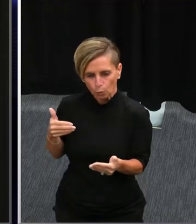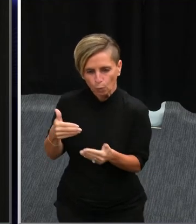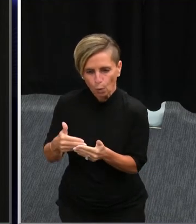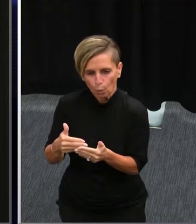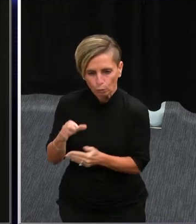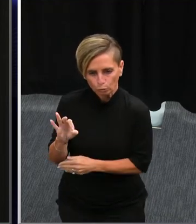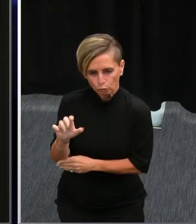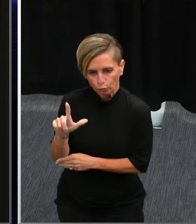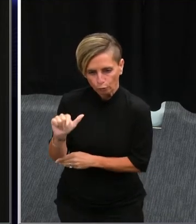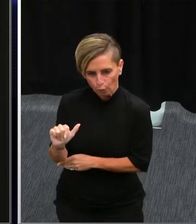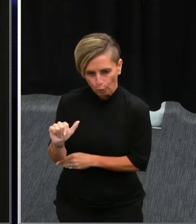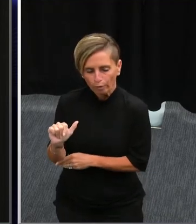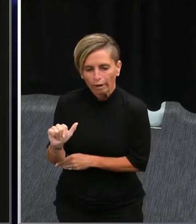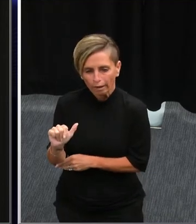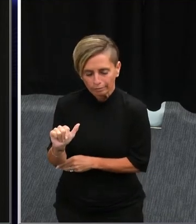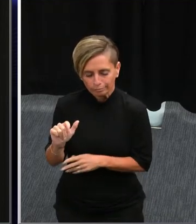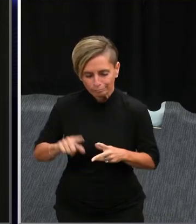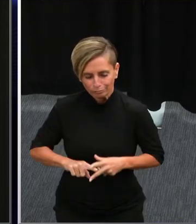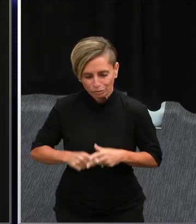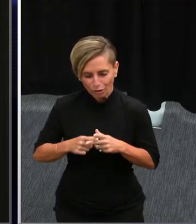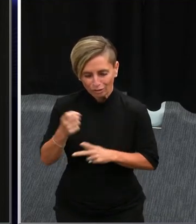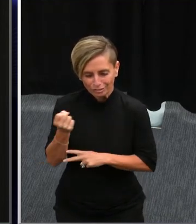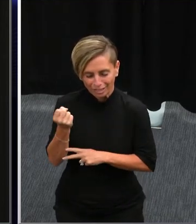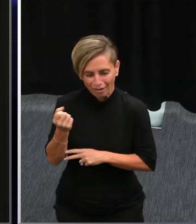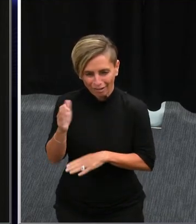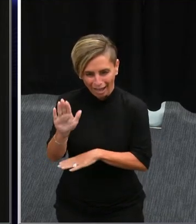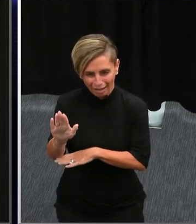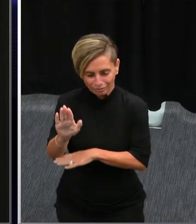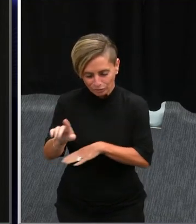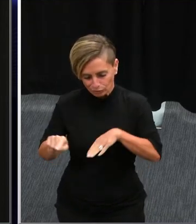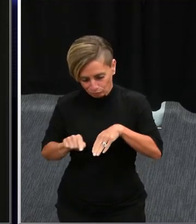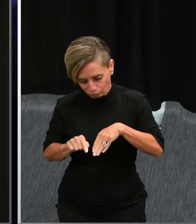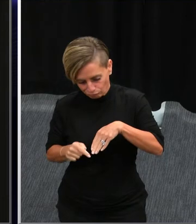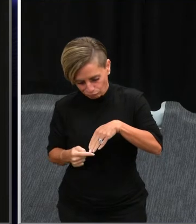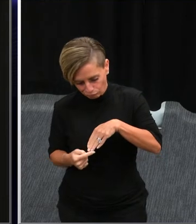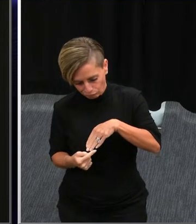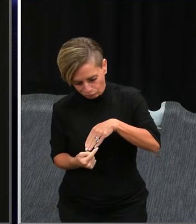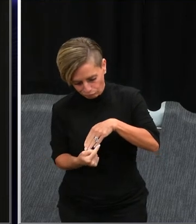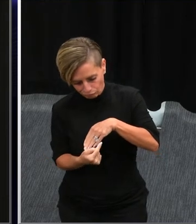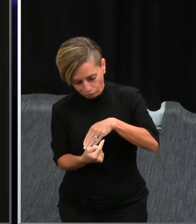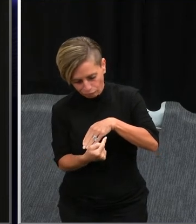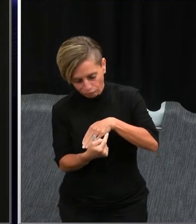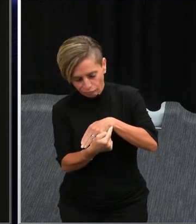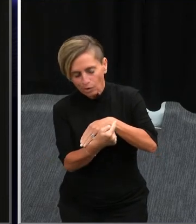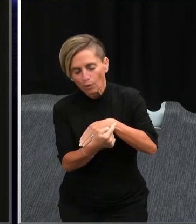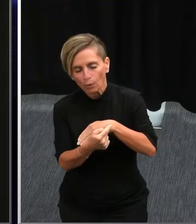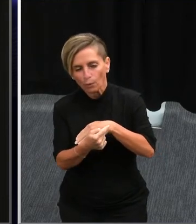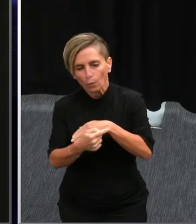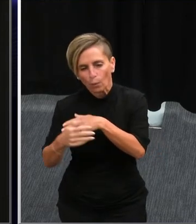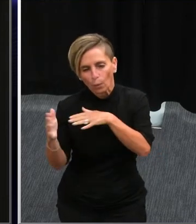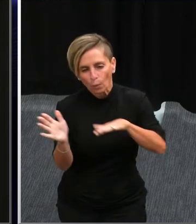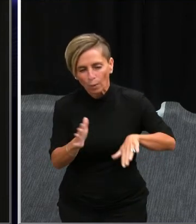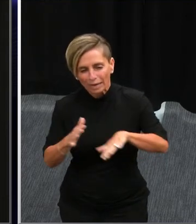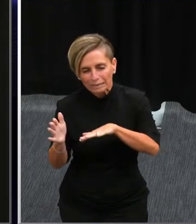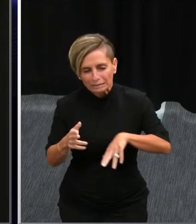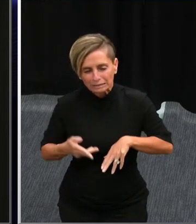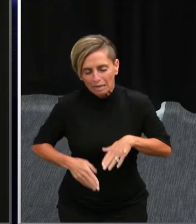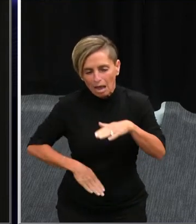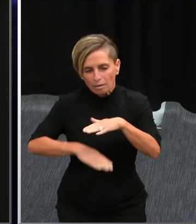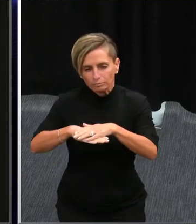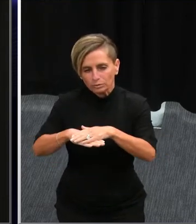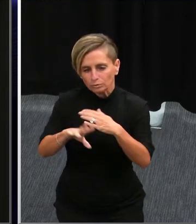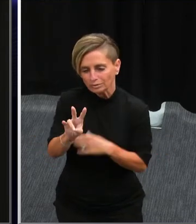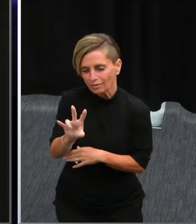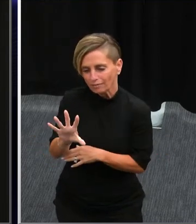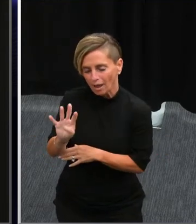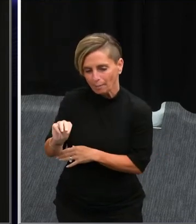it will begin riding up the coast Saturday afternoon with winds increasing up to 75 miles an hour, making